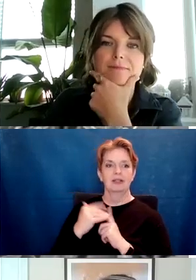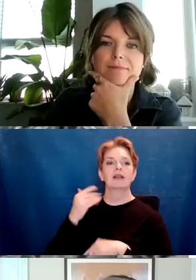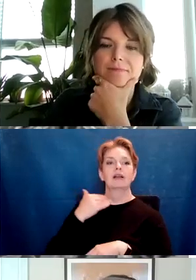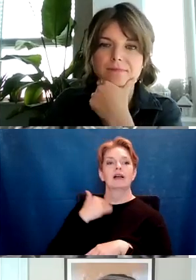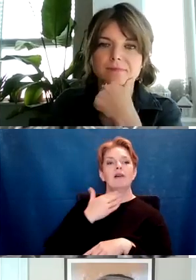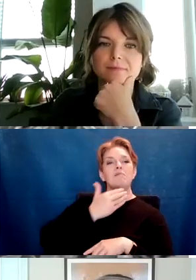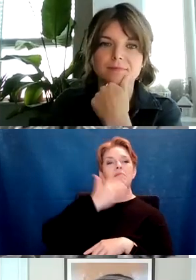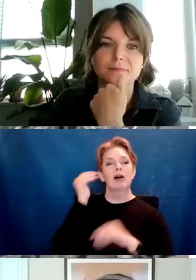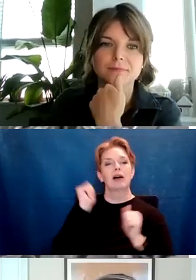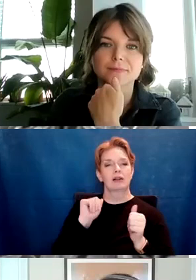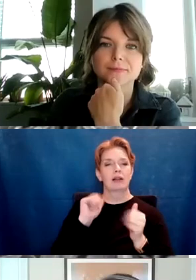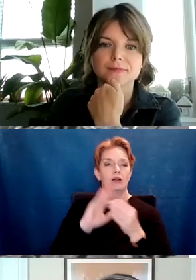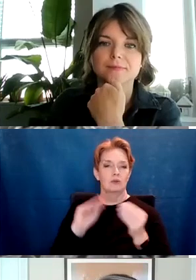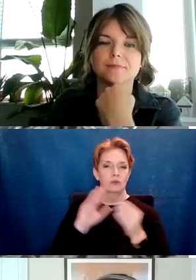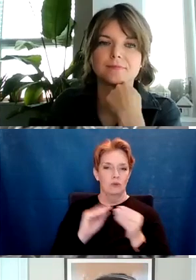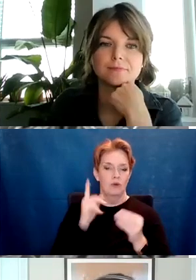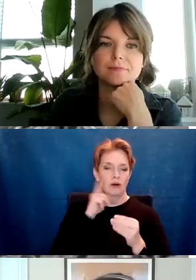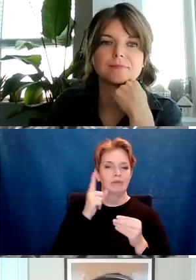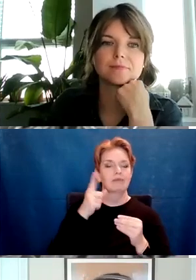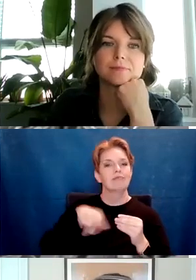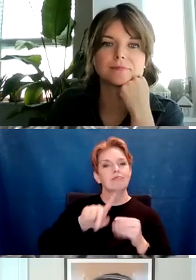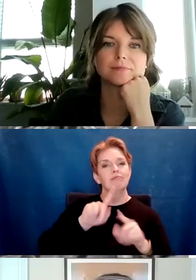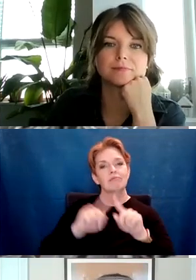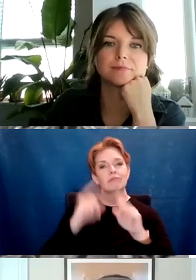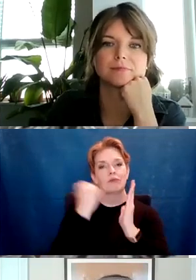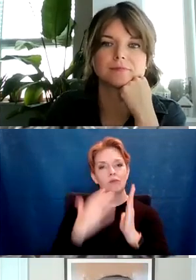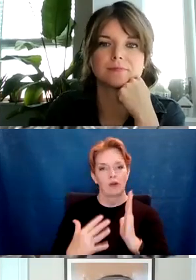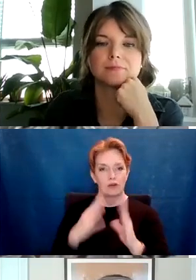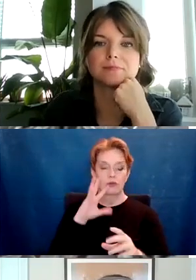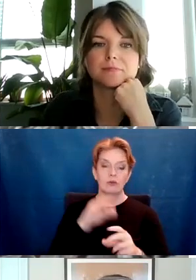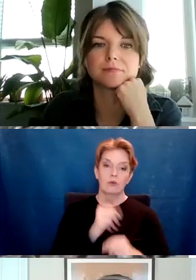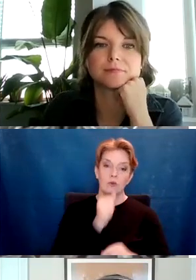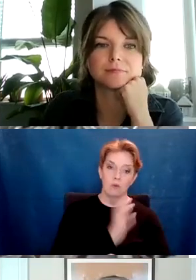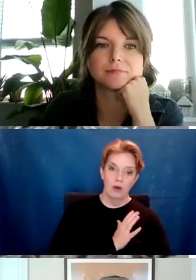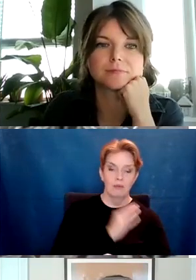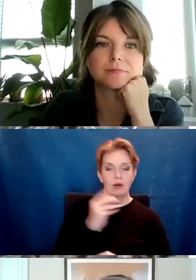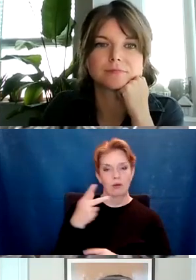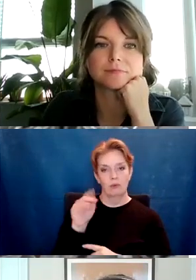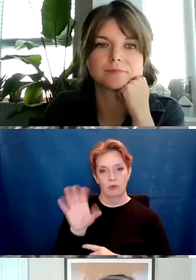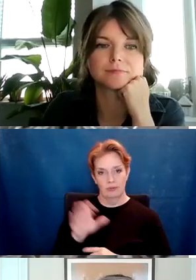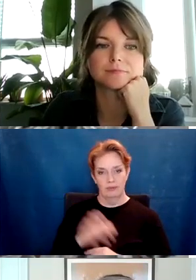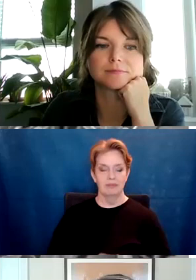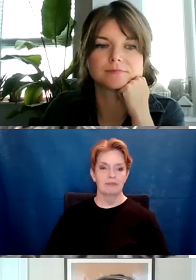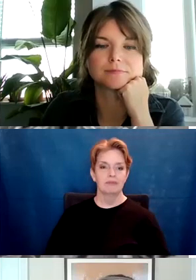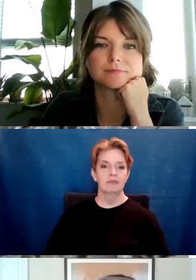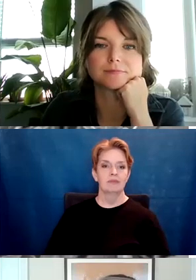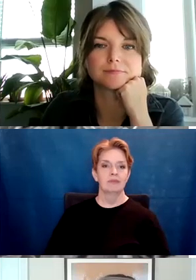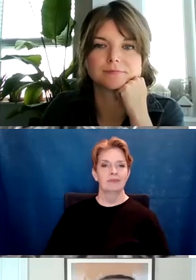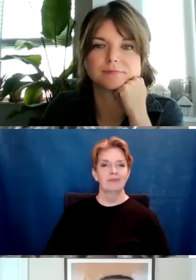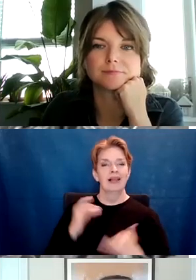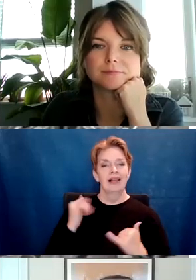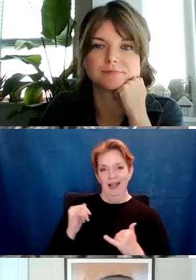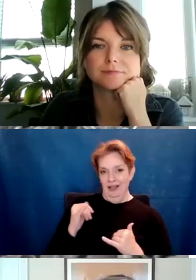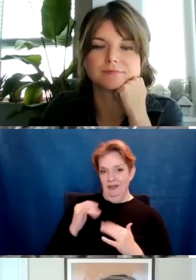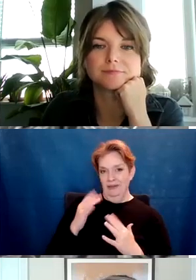stories of underrepresented artists, included women and people of color. But before we start our journey with our amazing host,